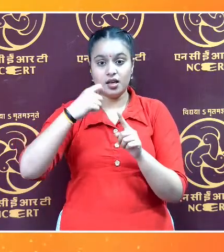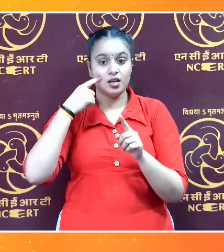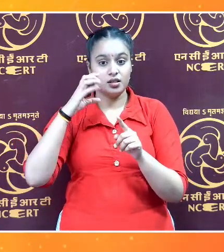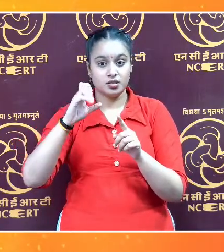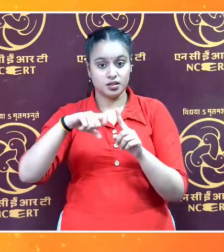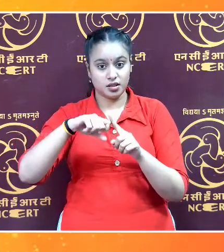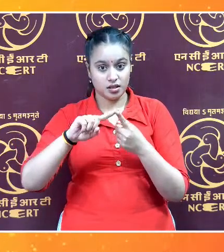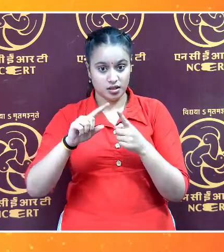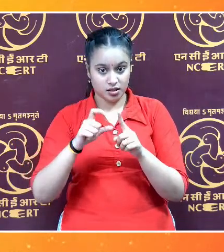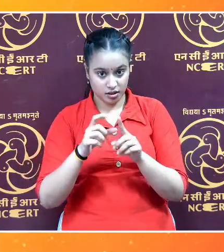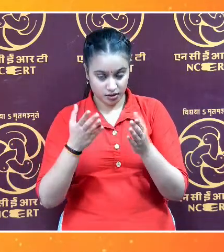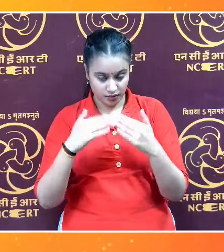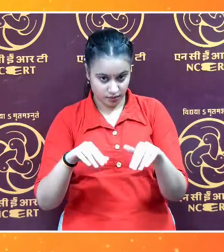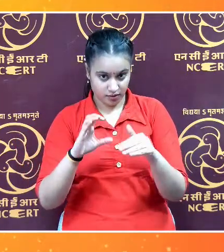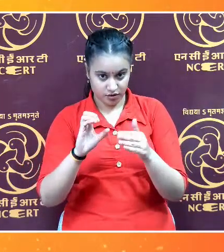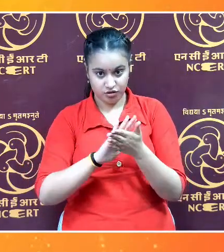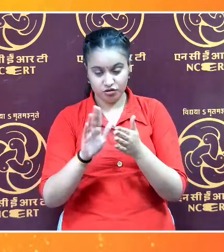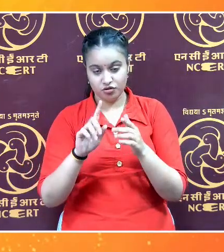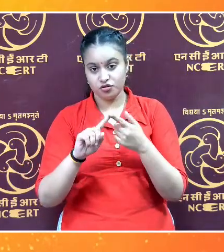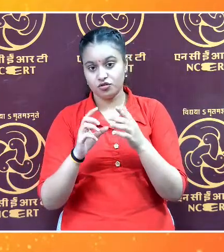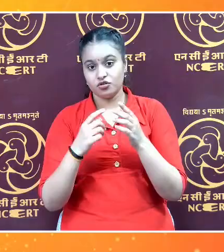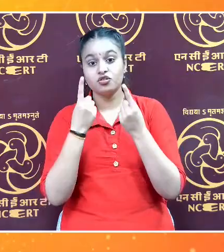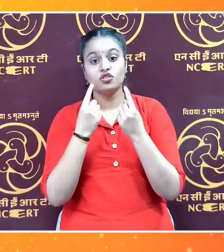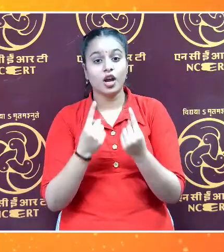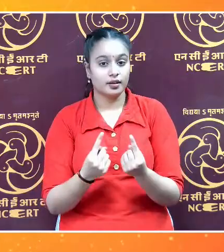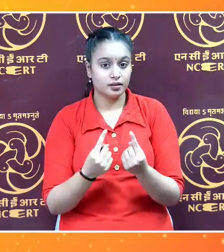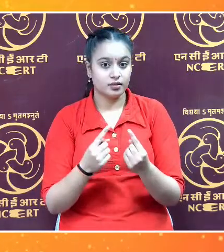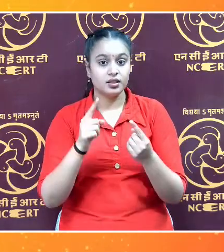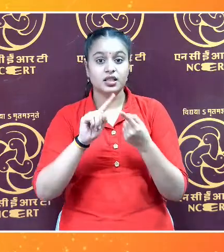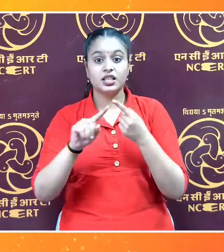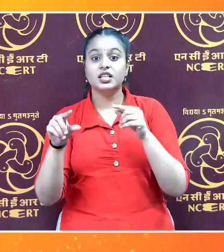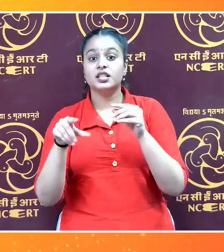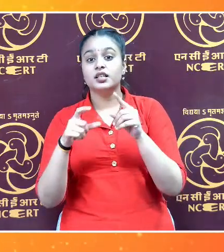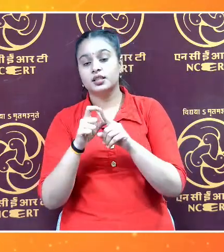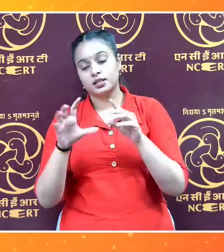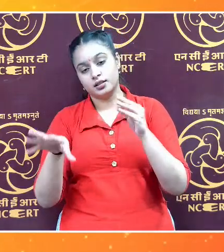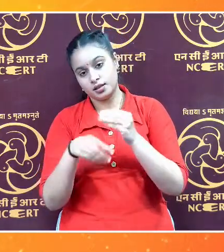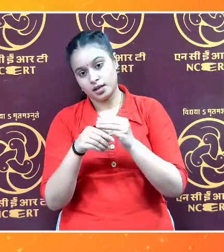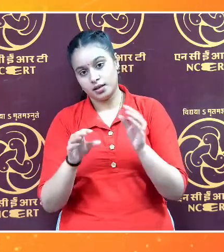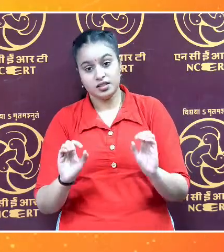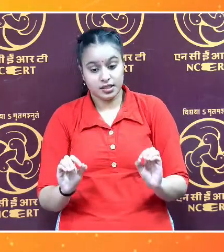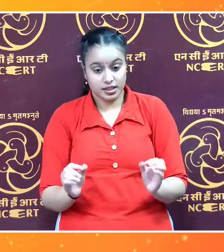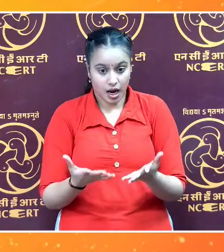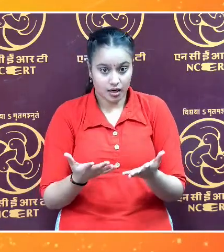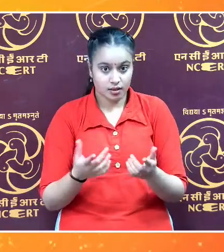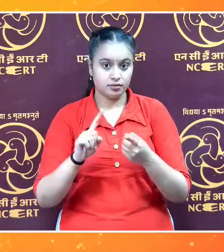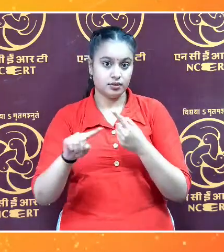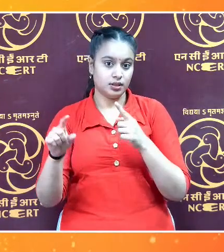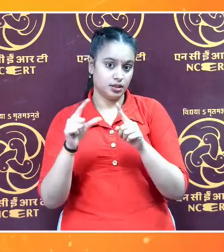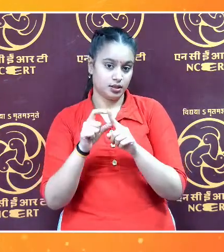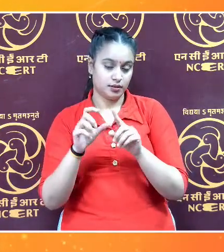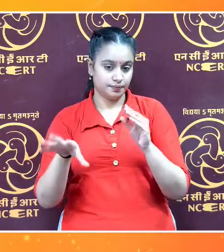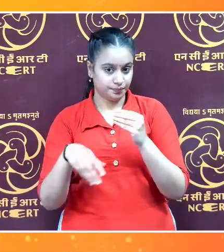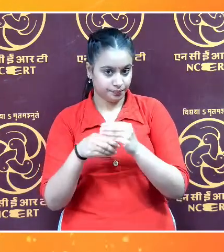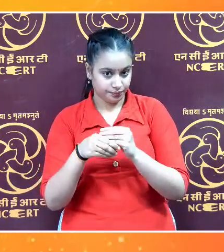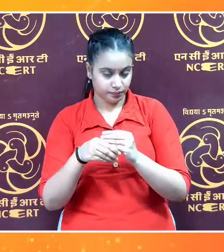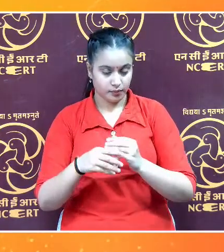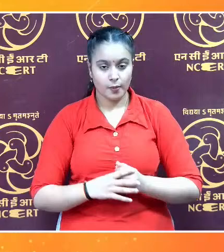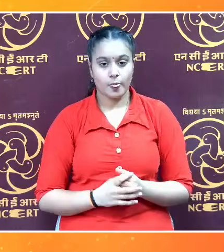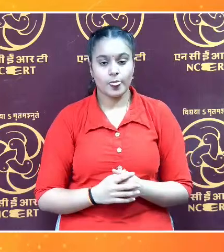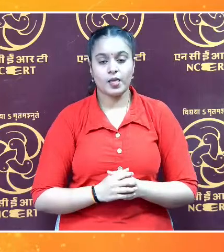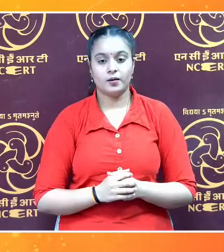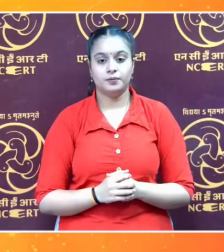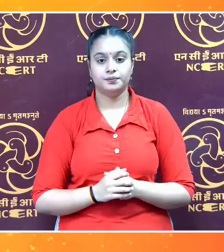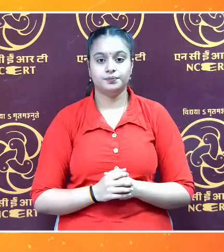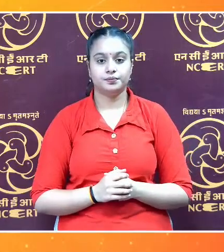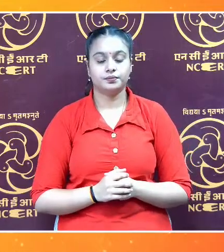Check. ED, checked. Look. Again put ED in the end, looked. Start. Started. Yes. It is ed, but we say